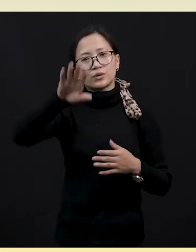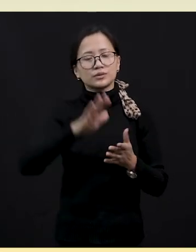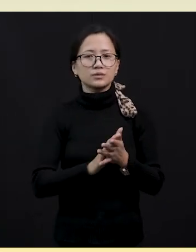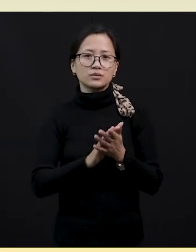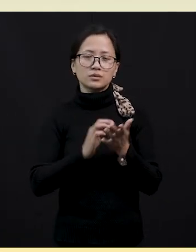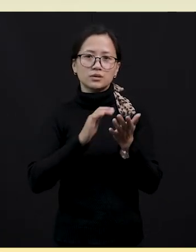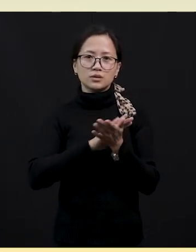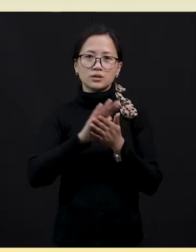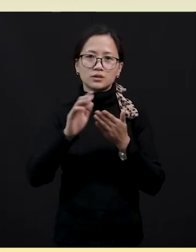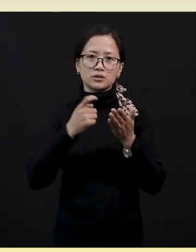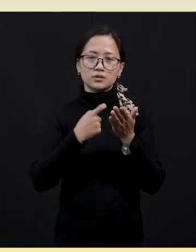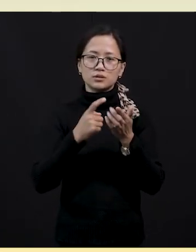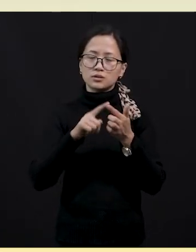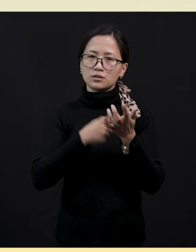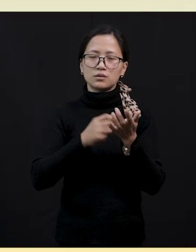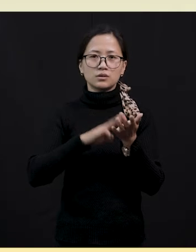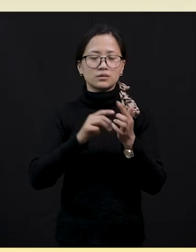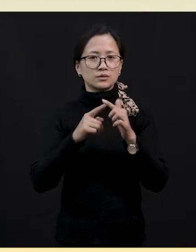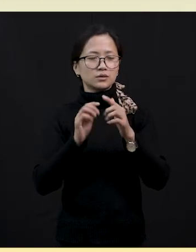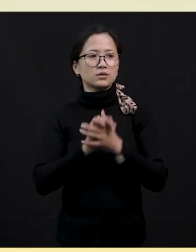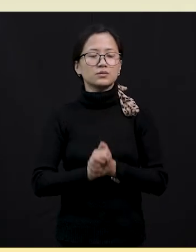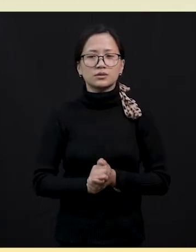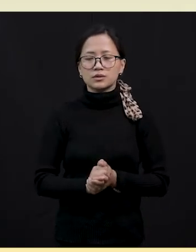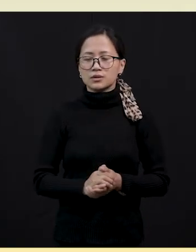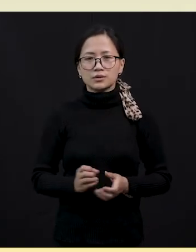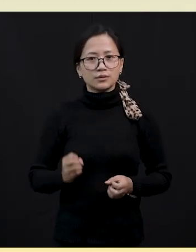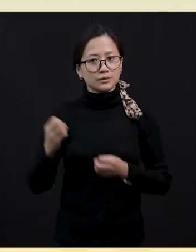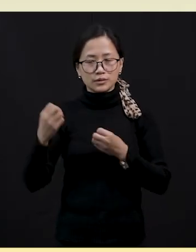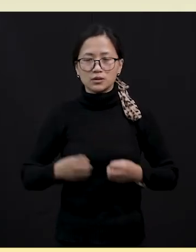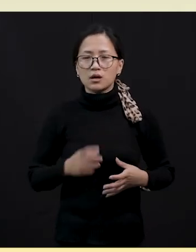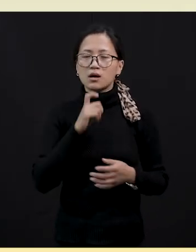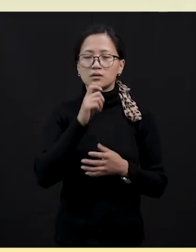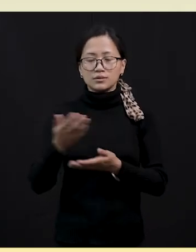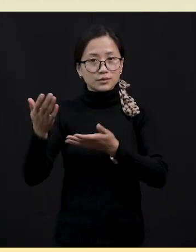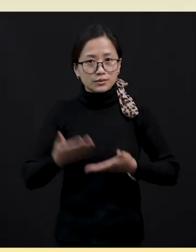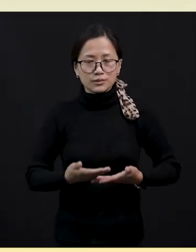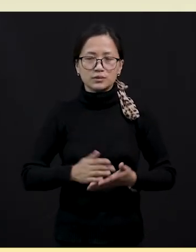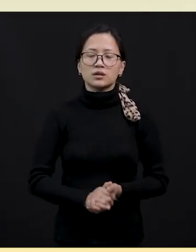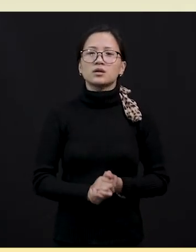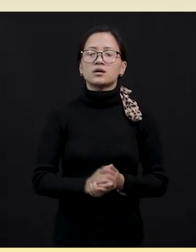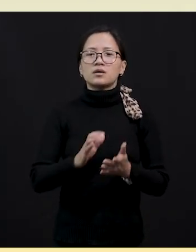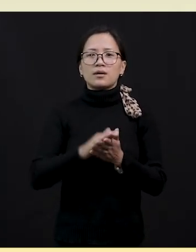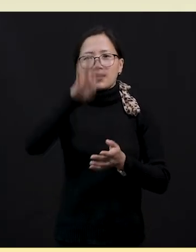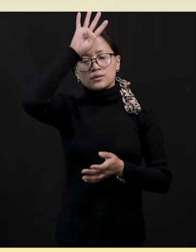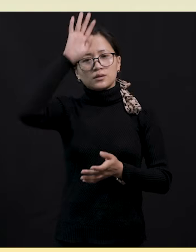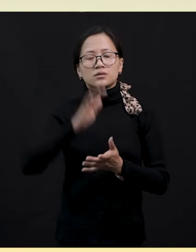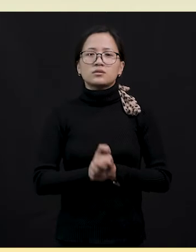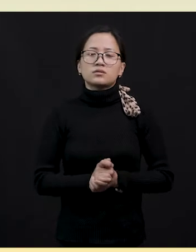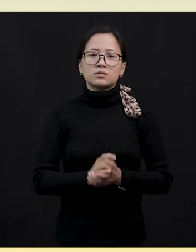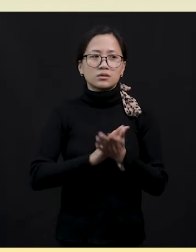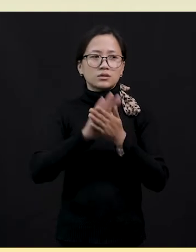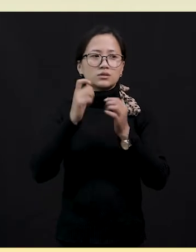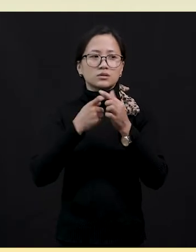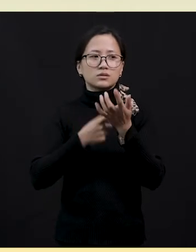the hermit digging the ground. He greeted the king and continued digging. The hermit was old and weak,